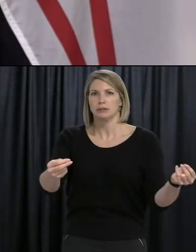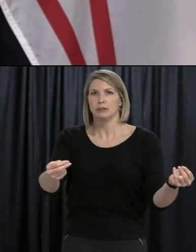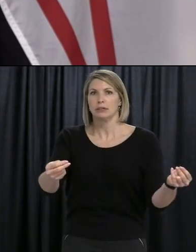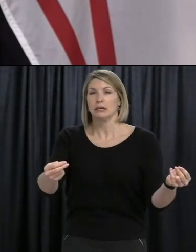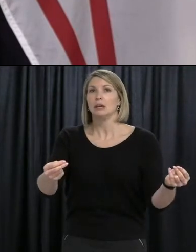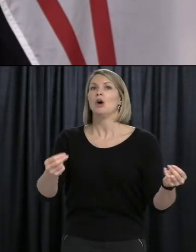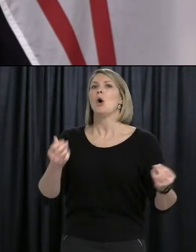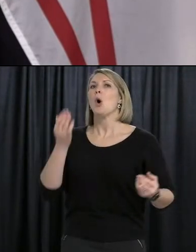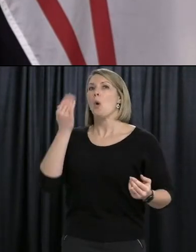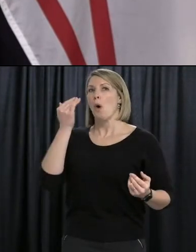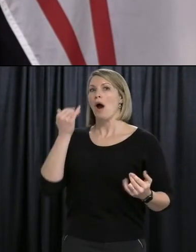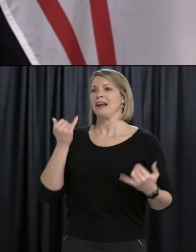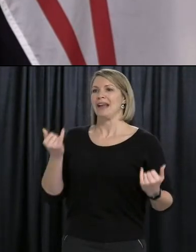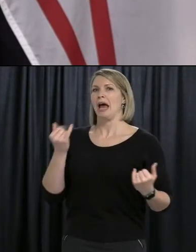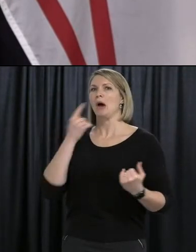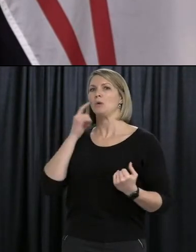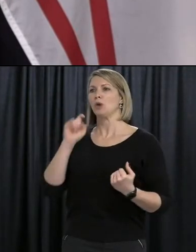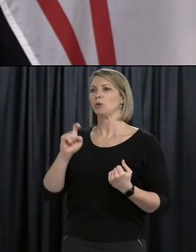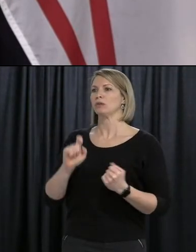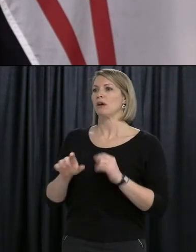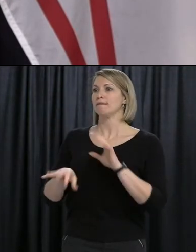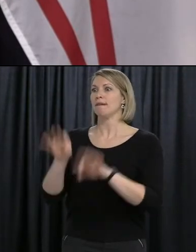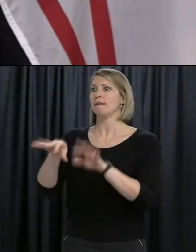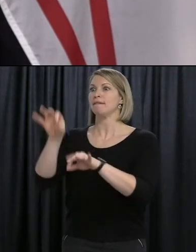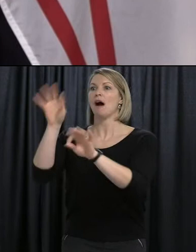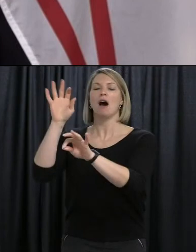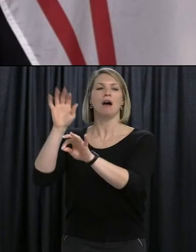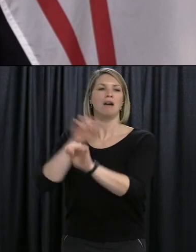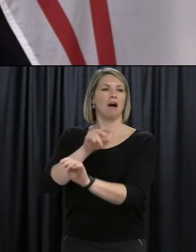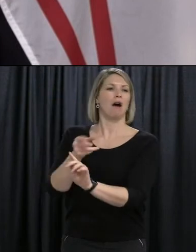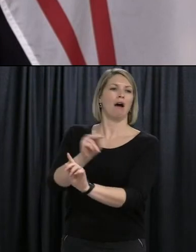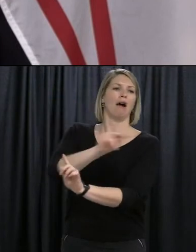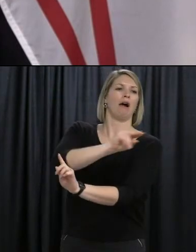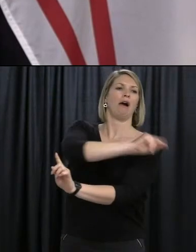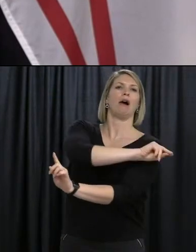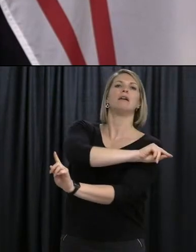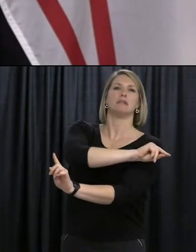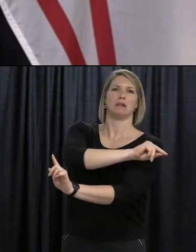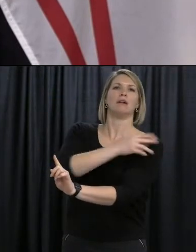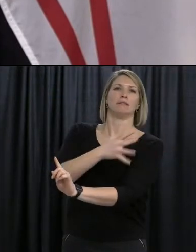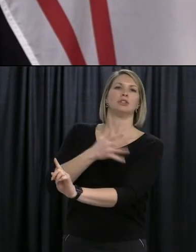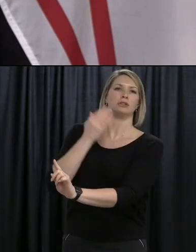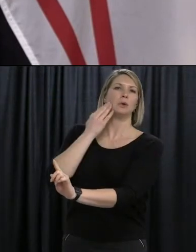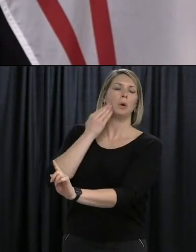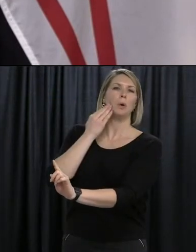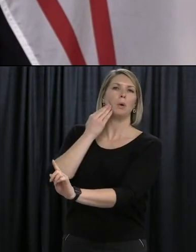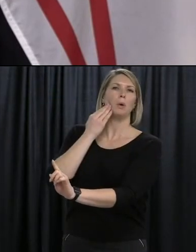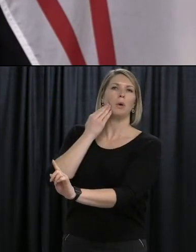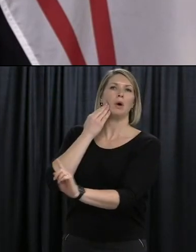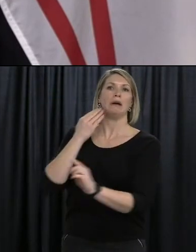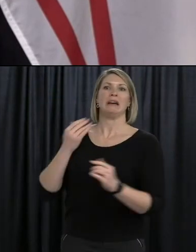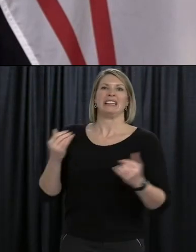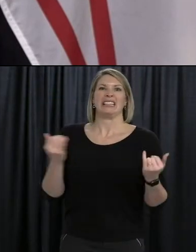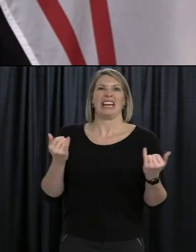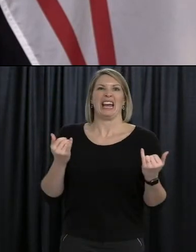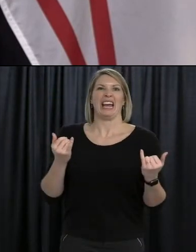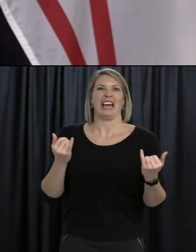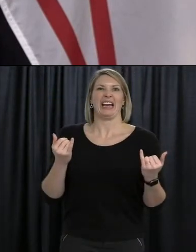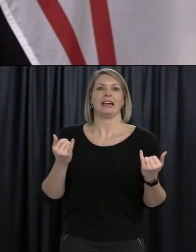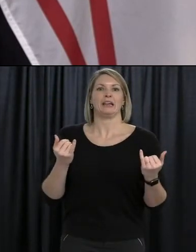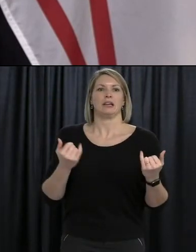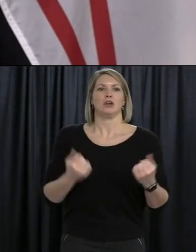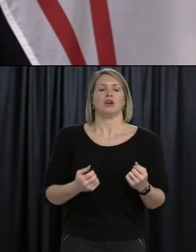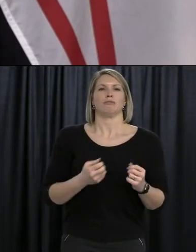contact tracing. For most people in our province, positive COVID cases were just a daily statistic. Now they are